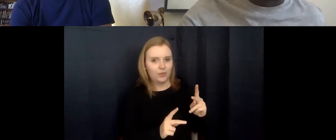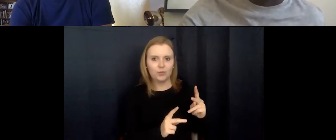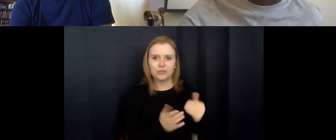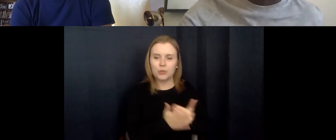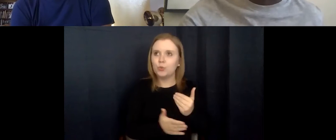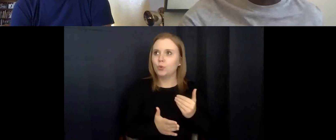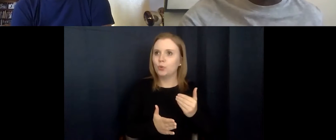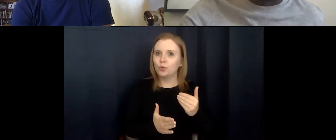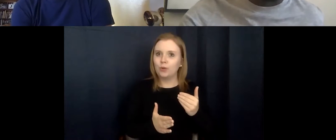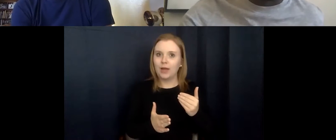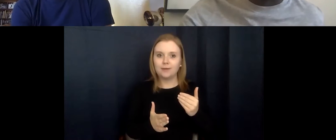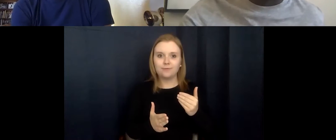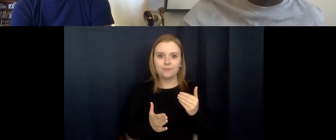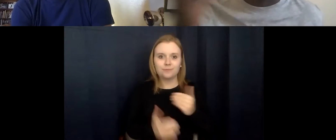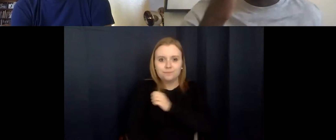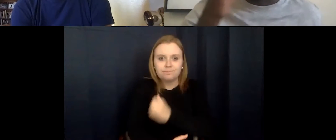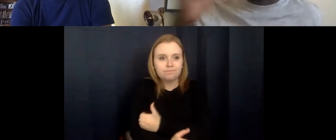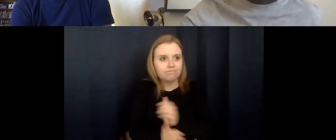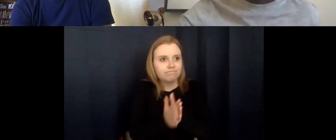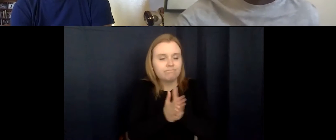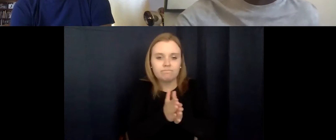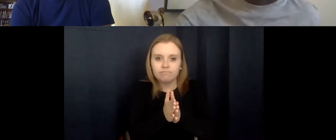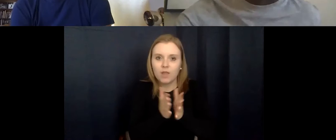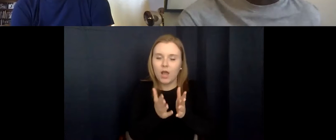electricity around the legacies of disability,